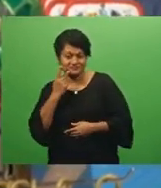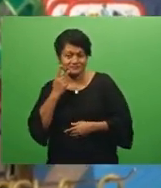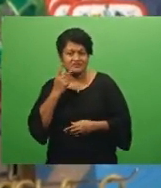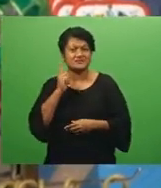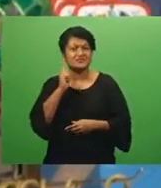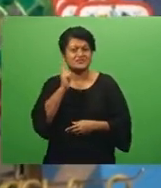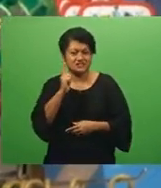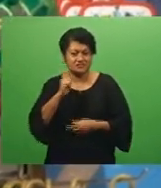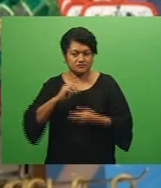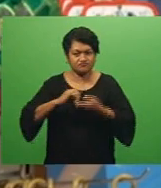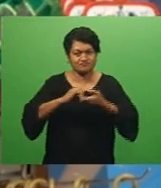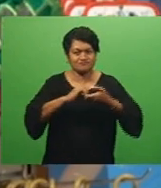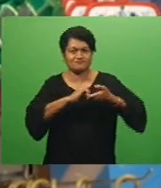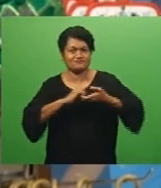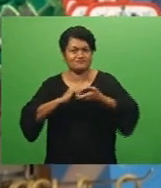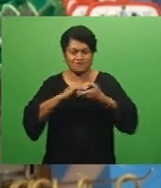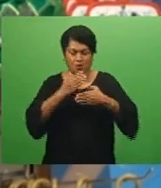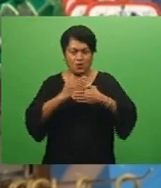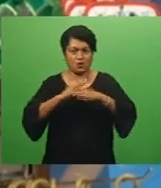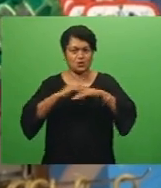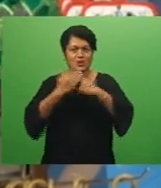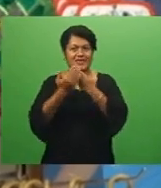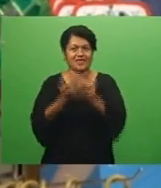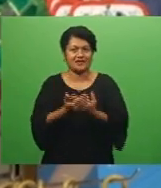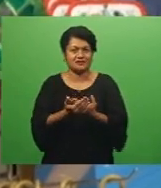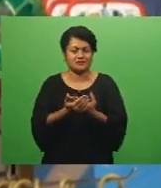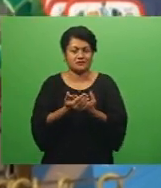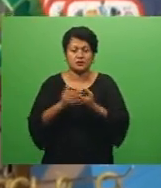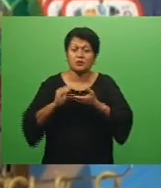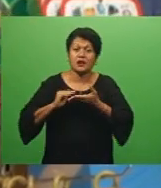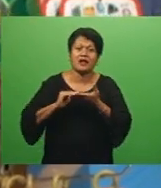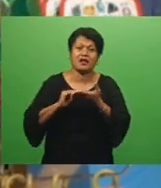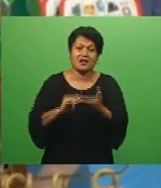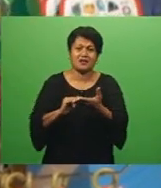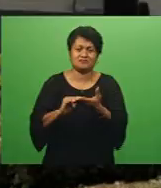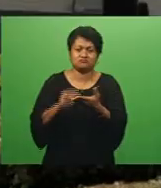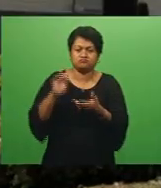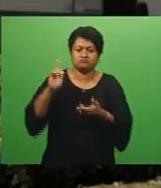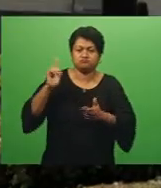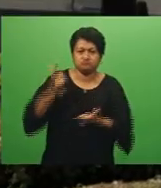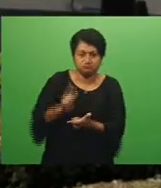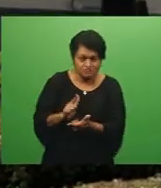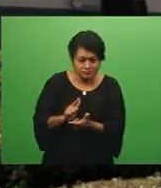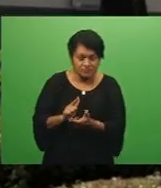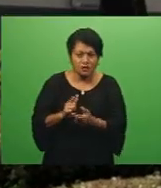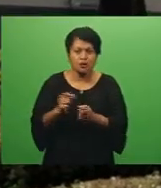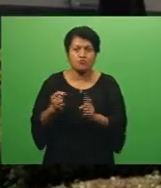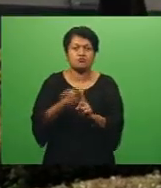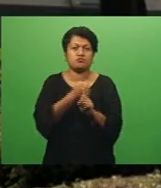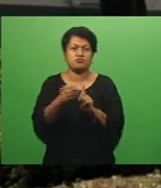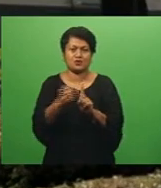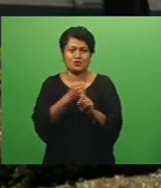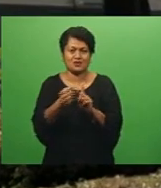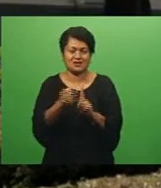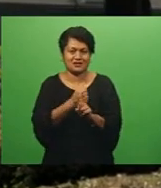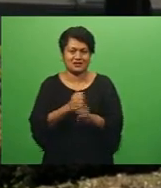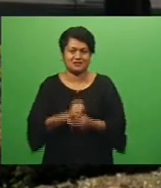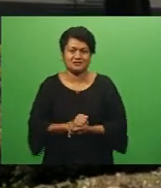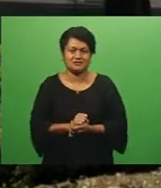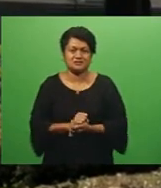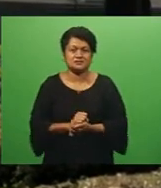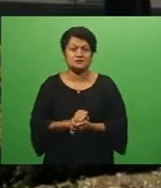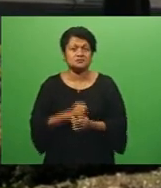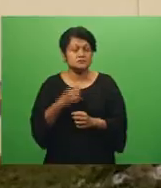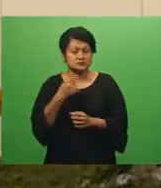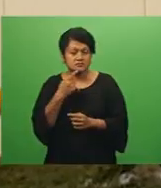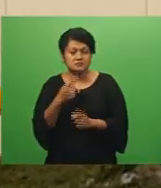scholars. That will help in minimizing bullying cases. PTA President Jovesa Korovula has